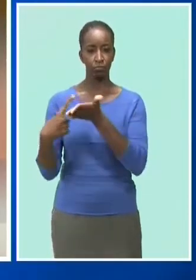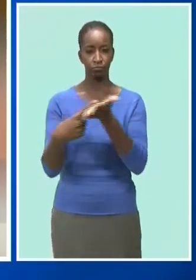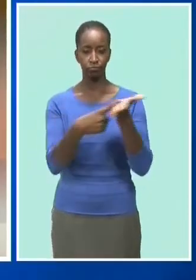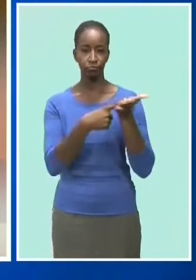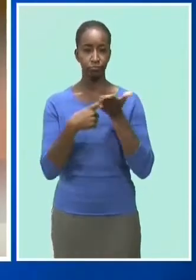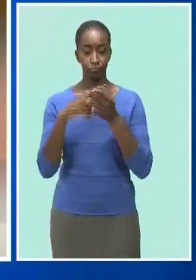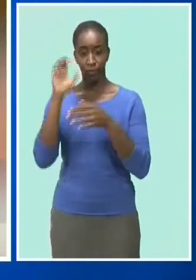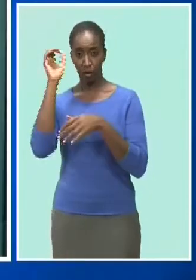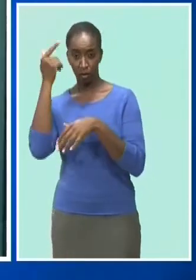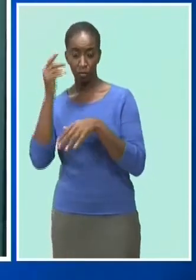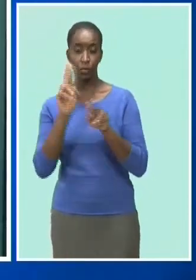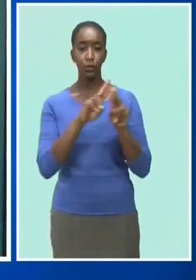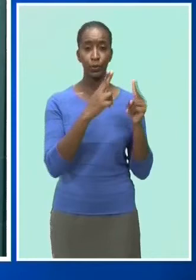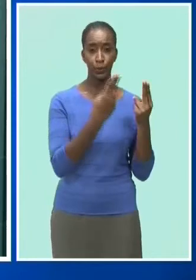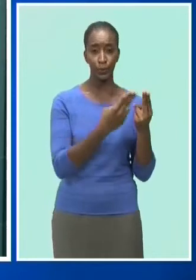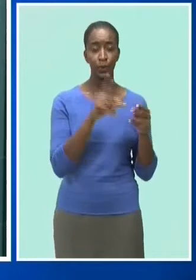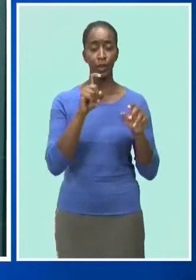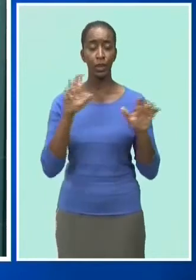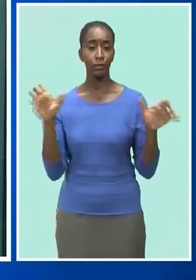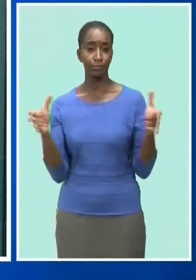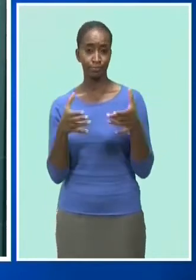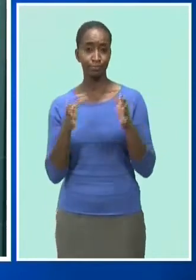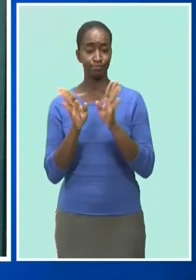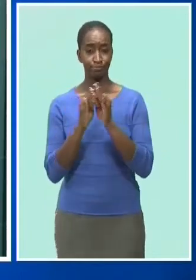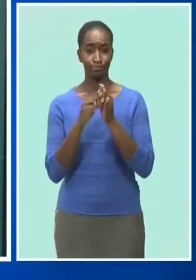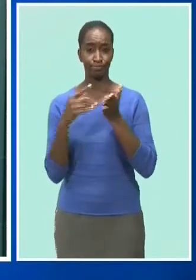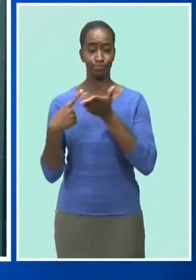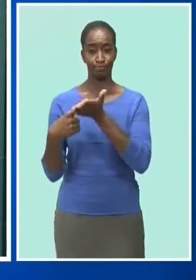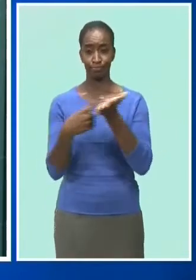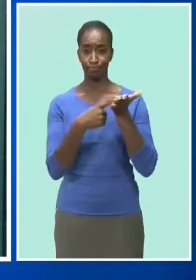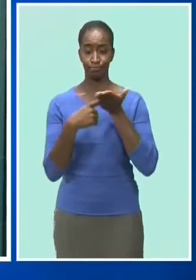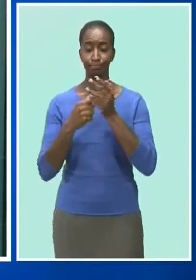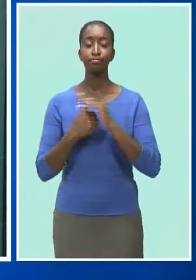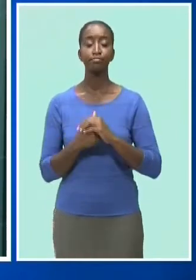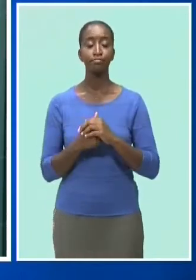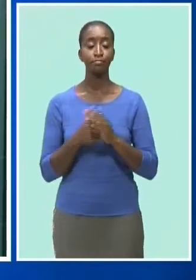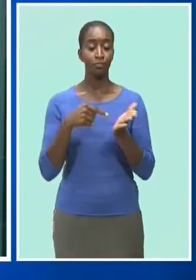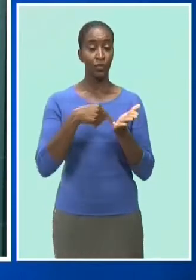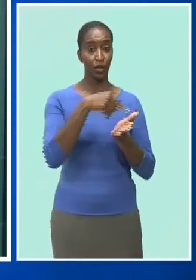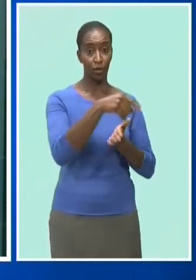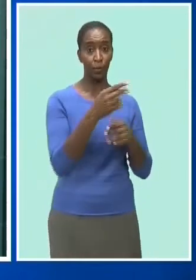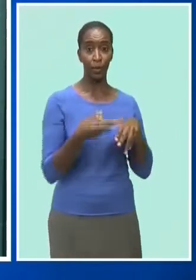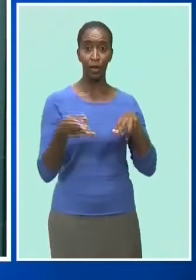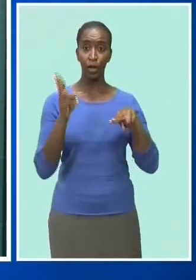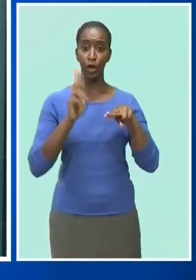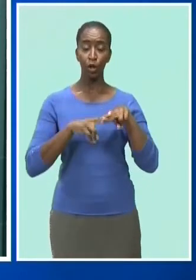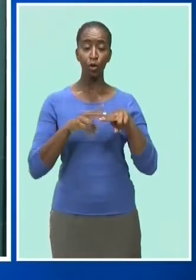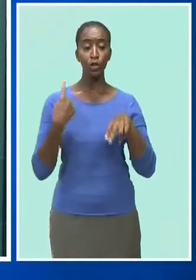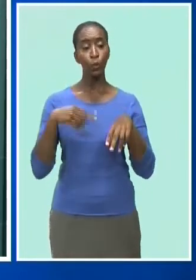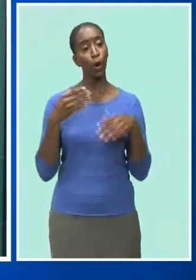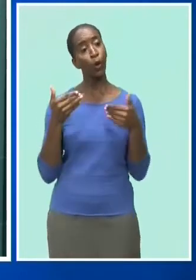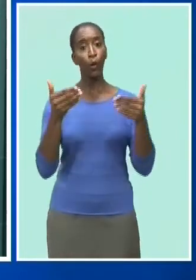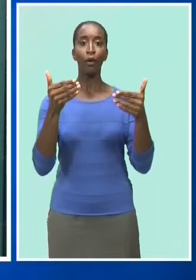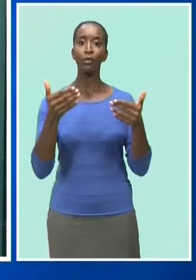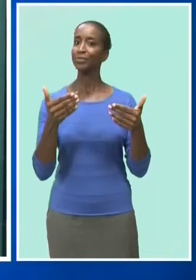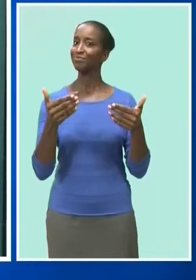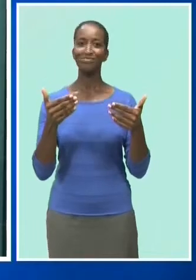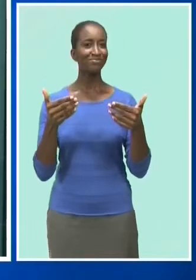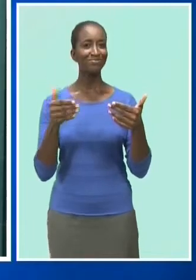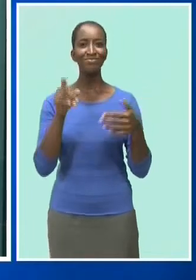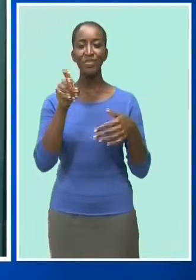Public Service Union. Increases are never arbitrarily done. It is the matter